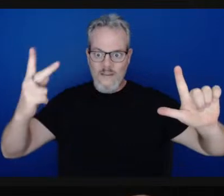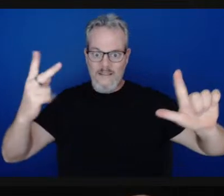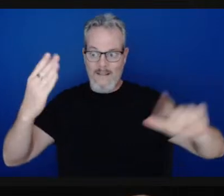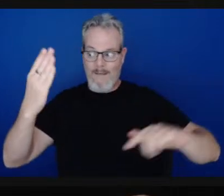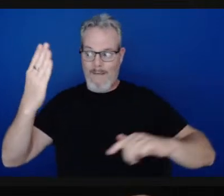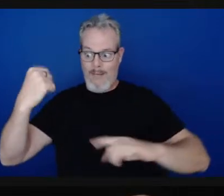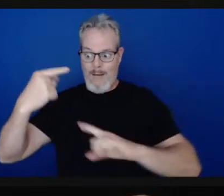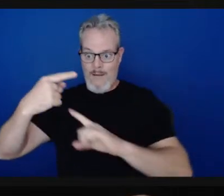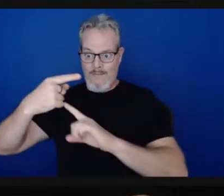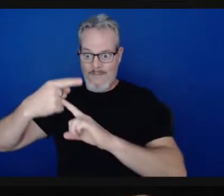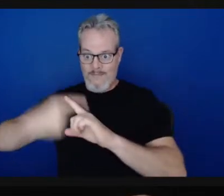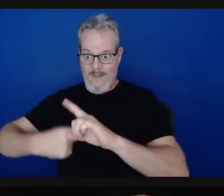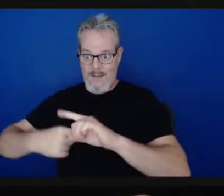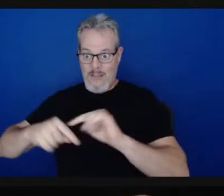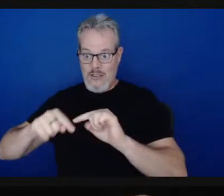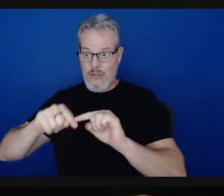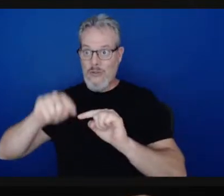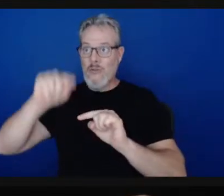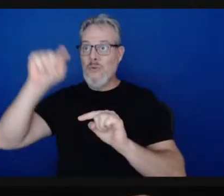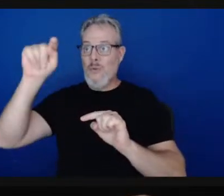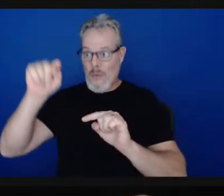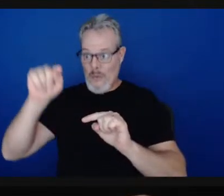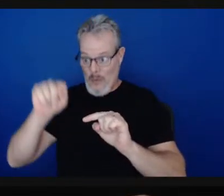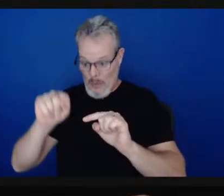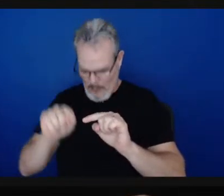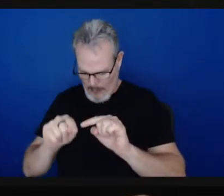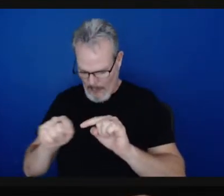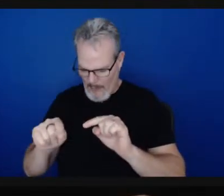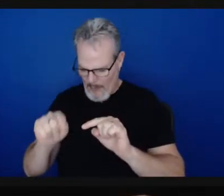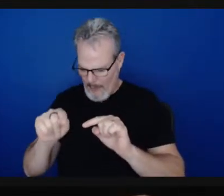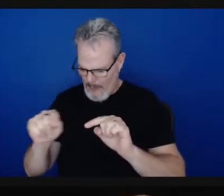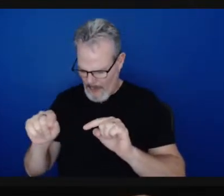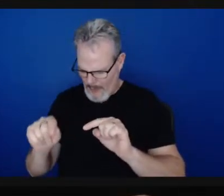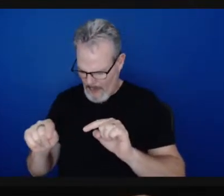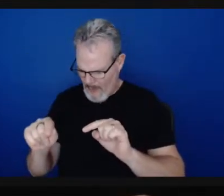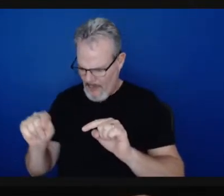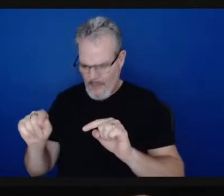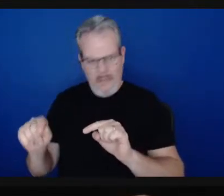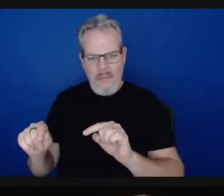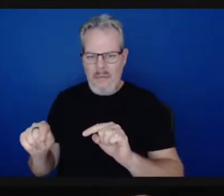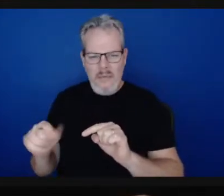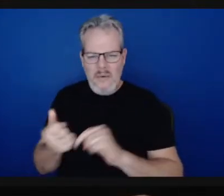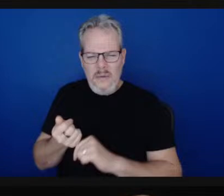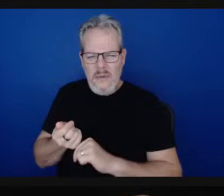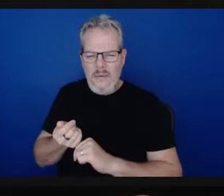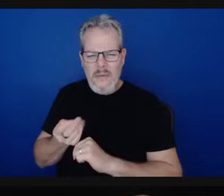And since then, it's really dropped off pretty dramatically.